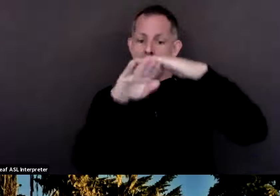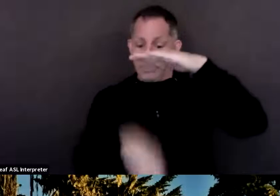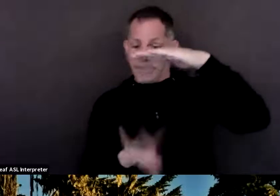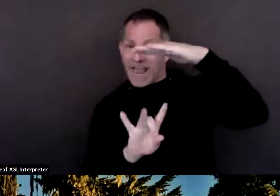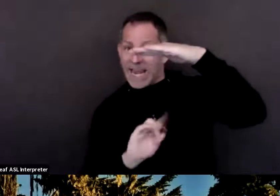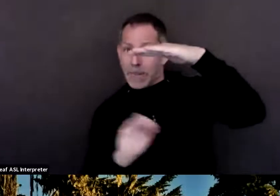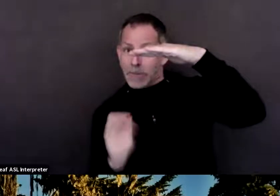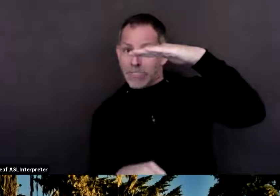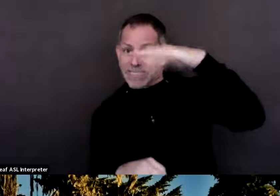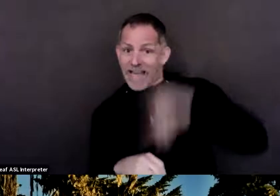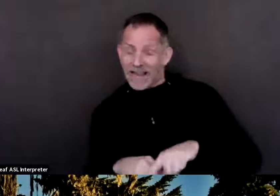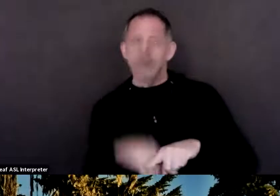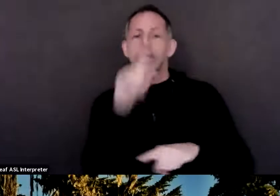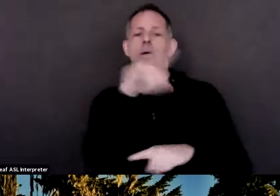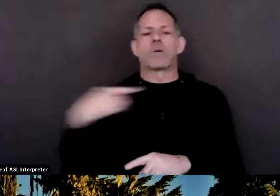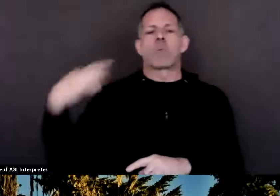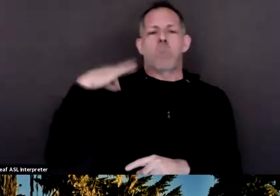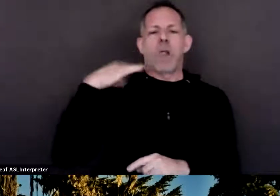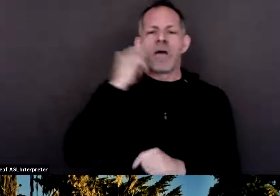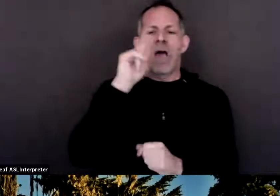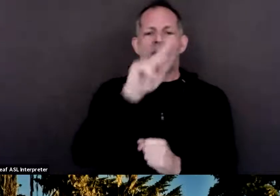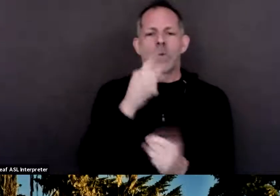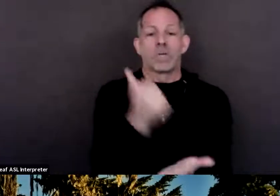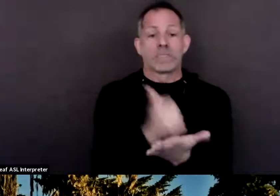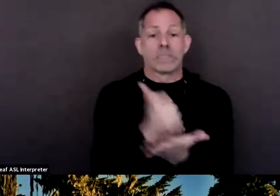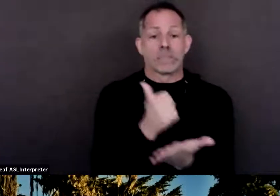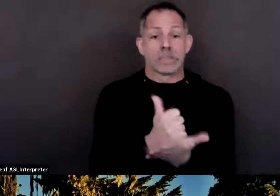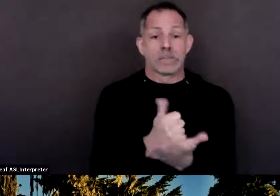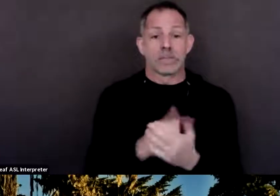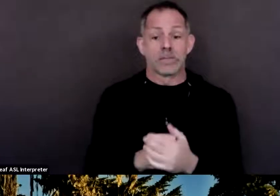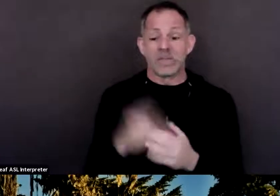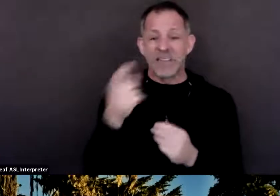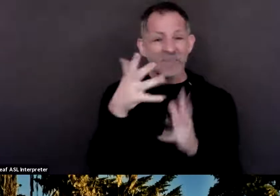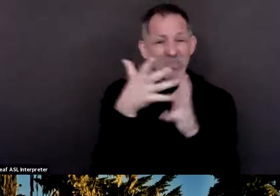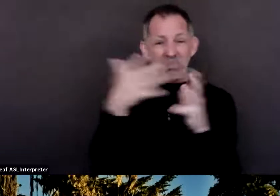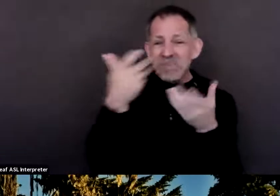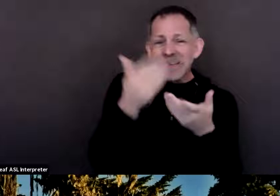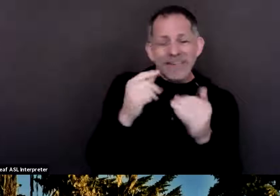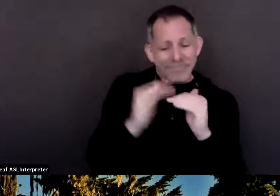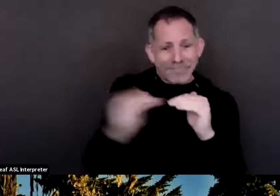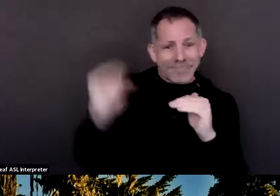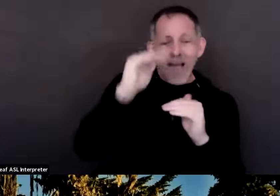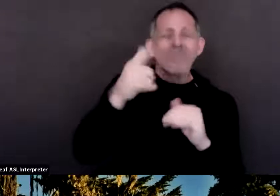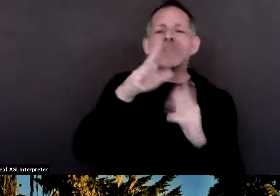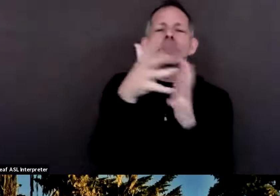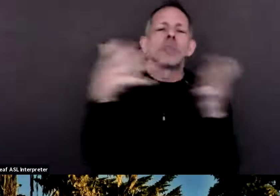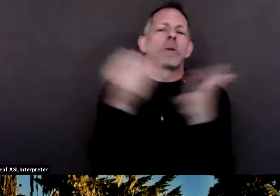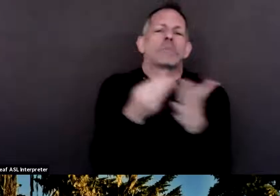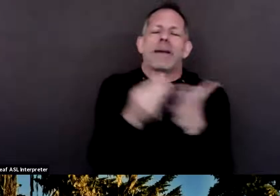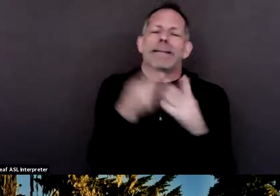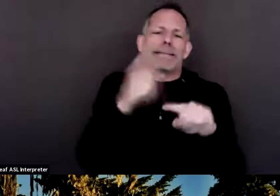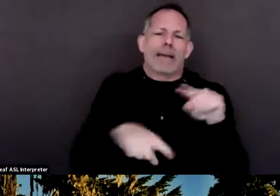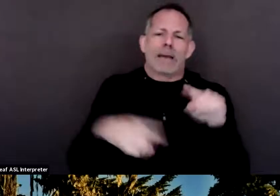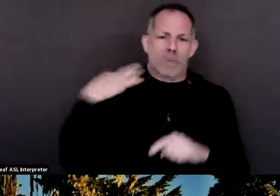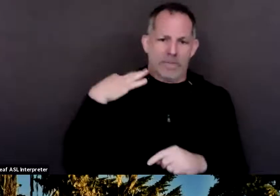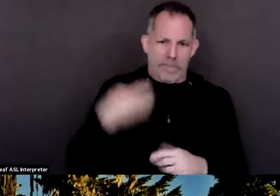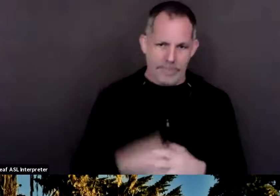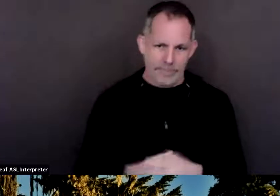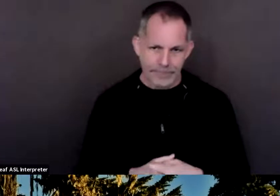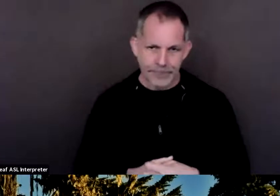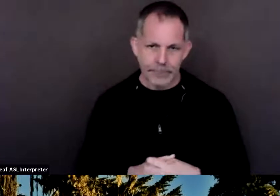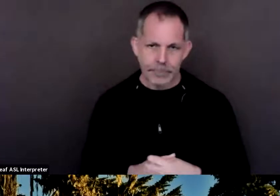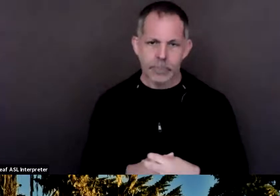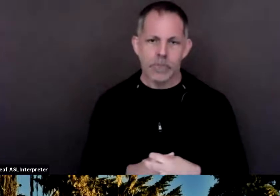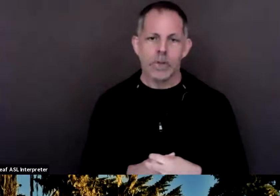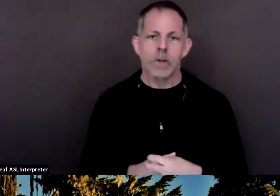pandemic, and are at risk of experiencing homelessness or current housing instability. Further, the funding